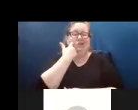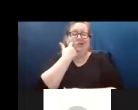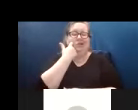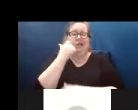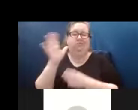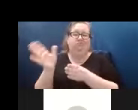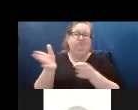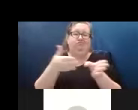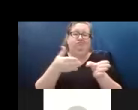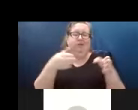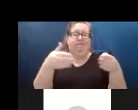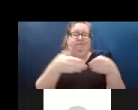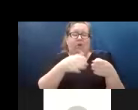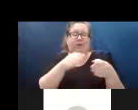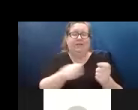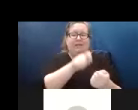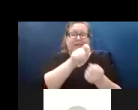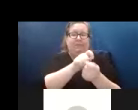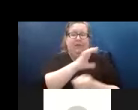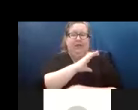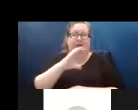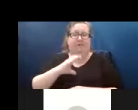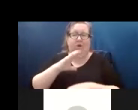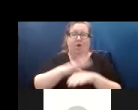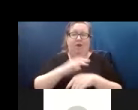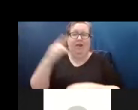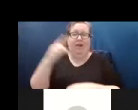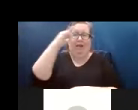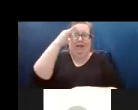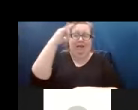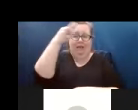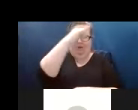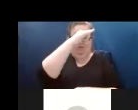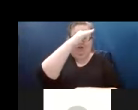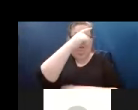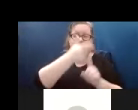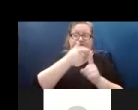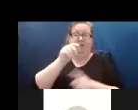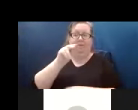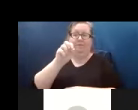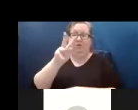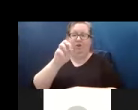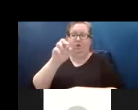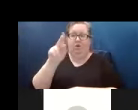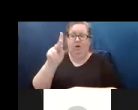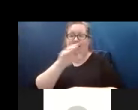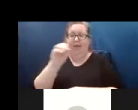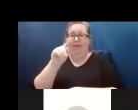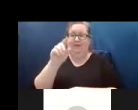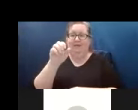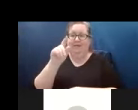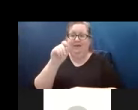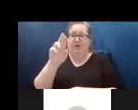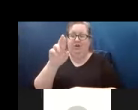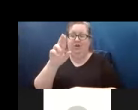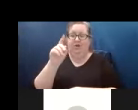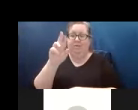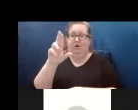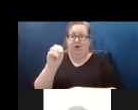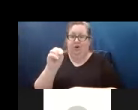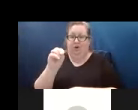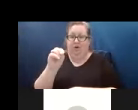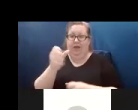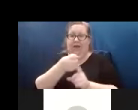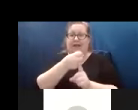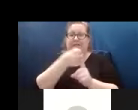very specific committee focused on air traffic from Newark and Teterboro, and are expanding it into an environmental